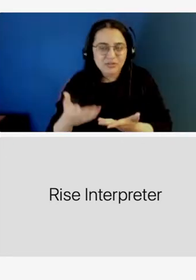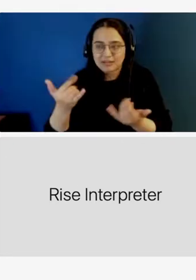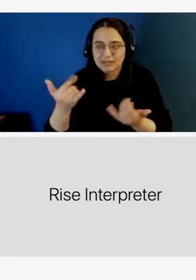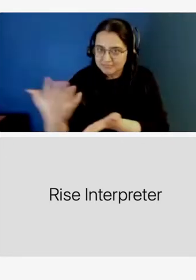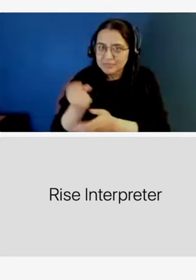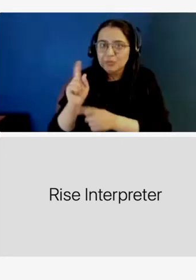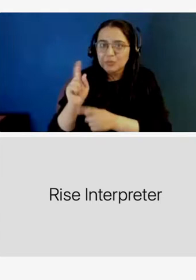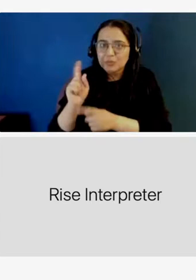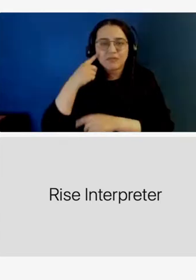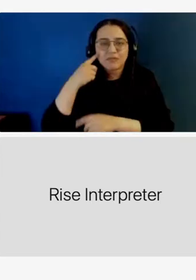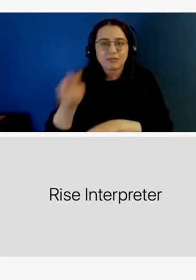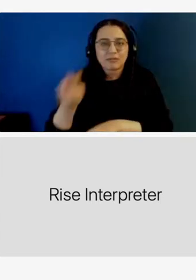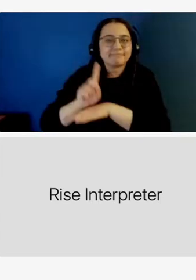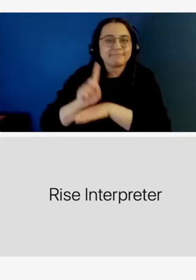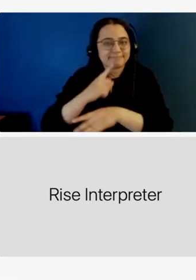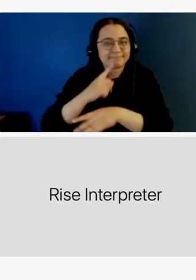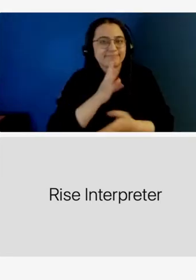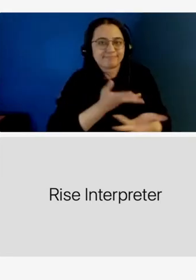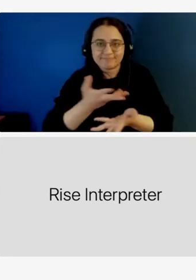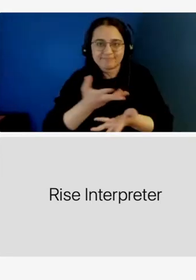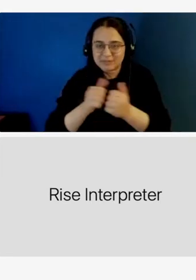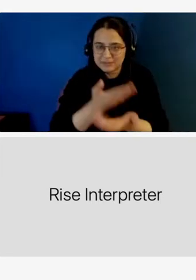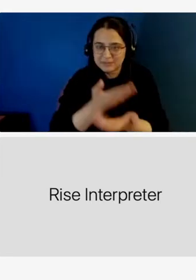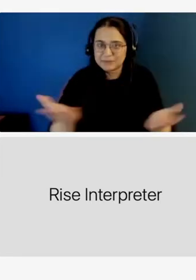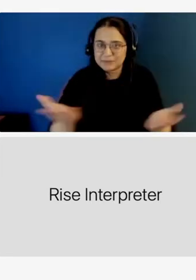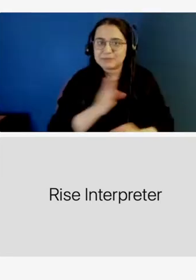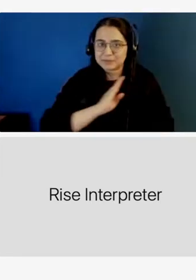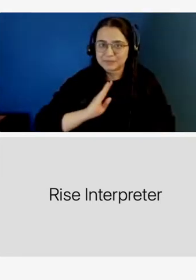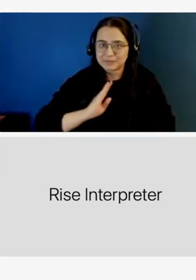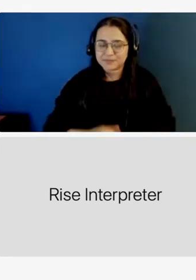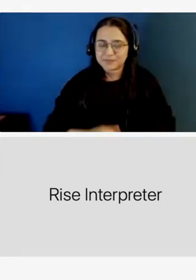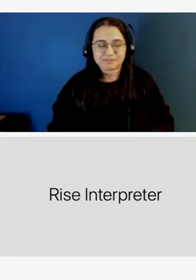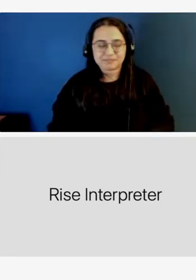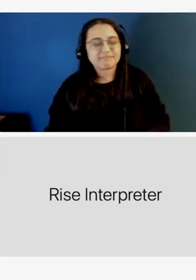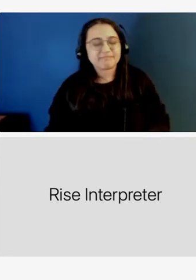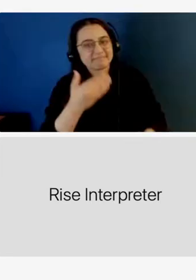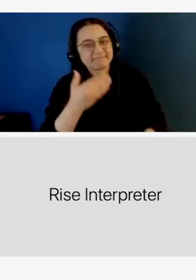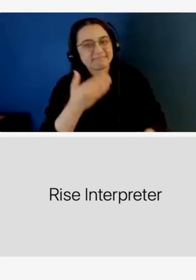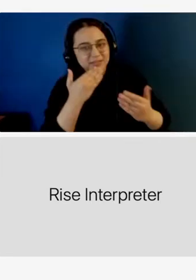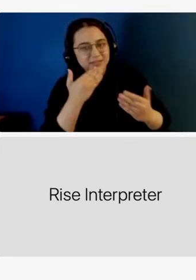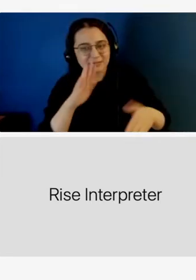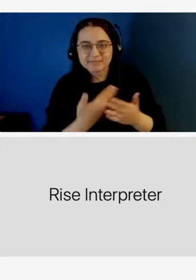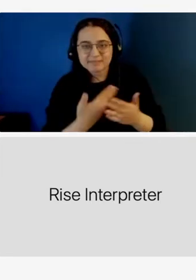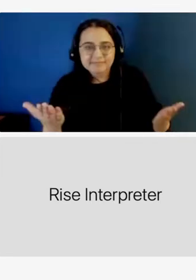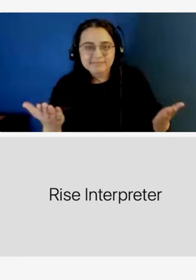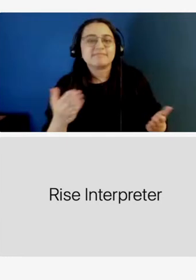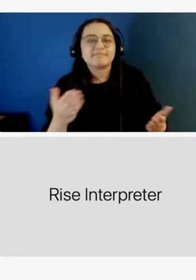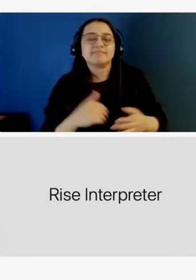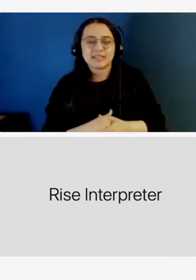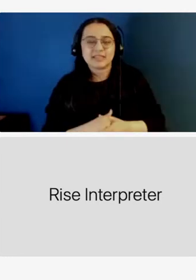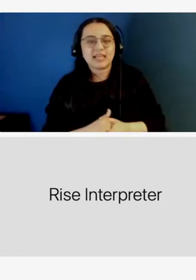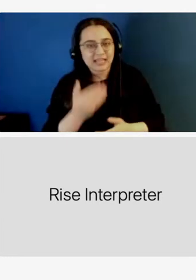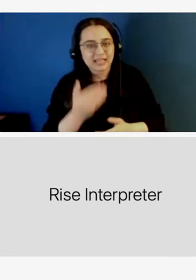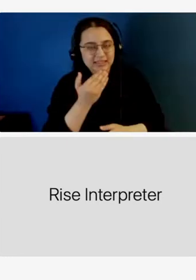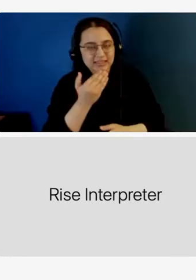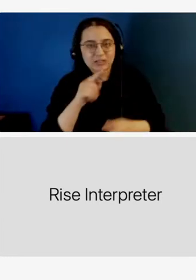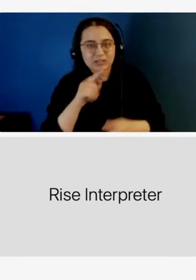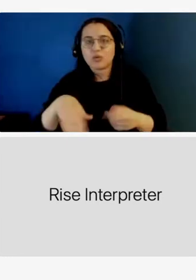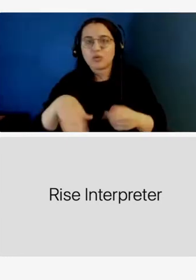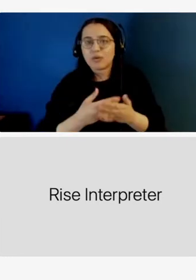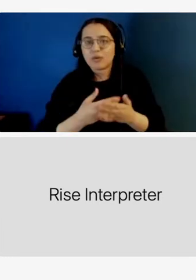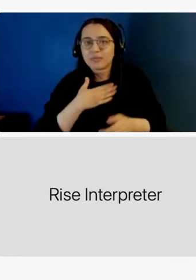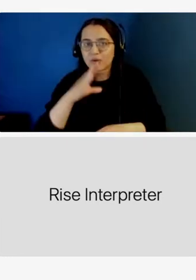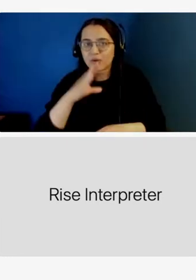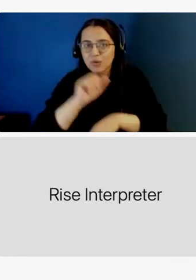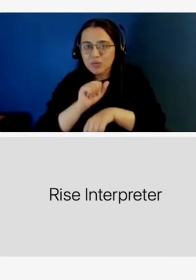Thank you, everyone. Thank you, board members. Thank you, Dr. Miranda. Thank you, Executive Cabinet. And thank you to all my colleagues. Again, it's a privilege